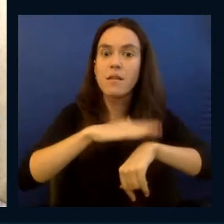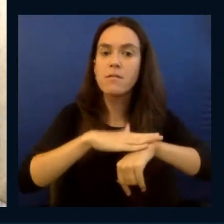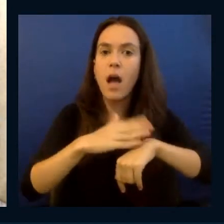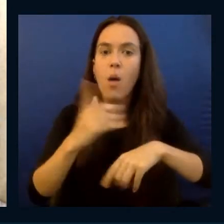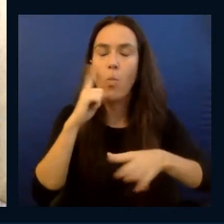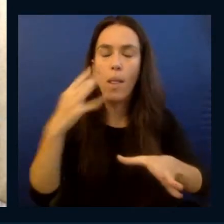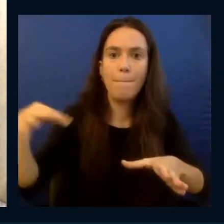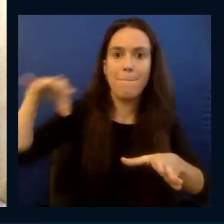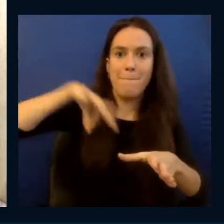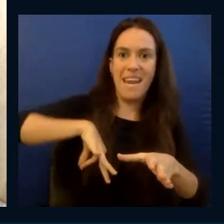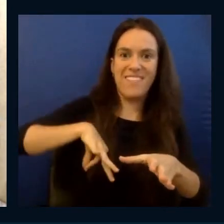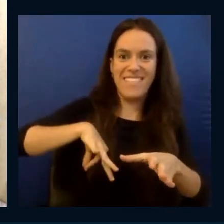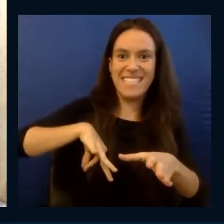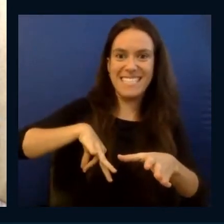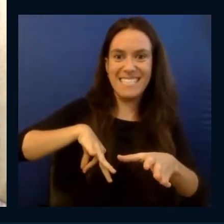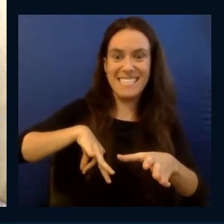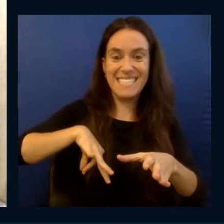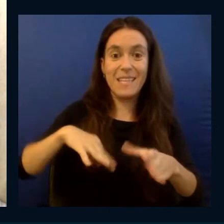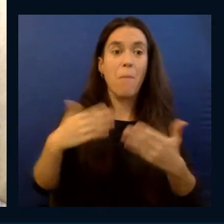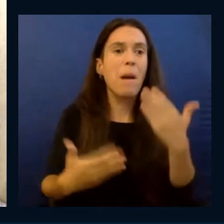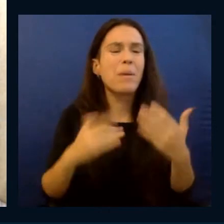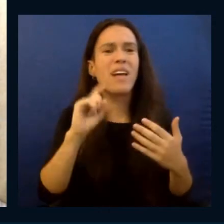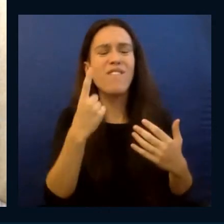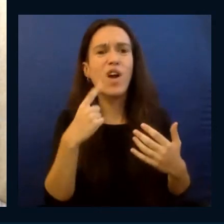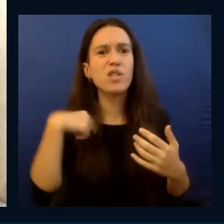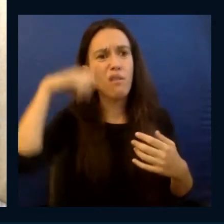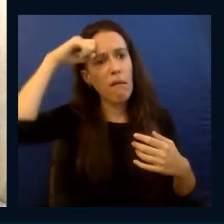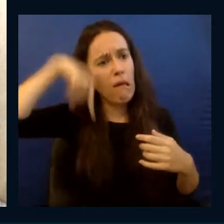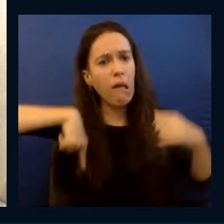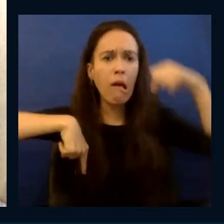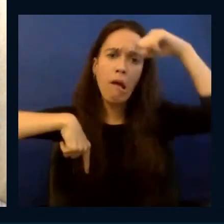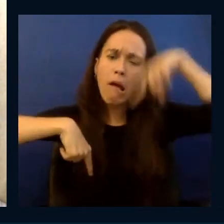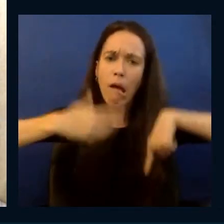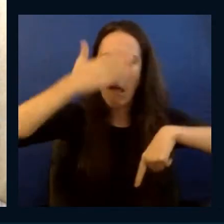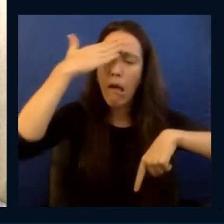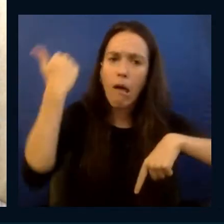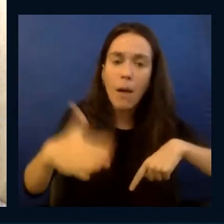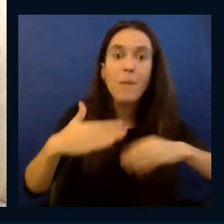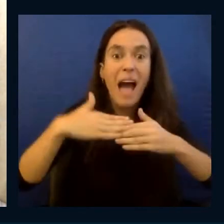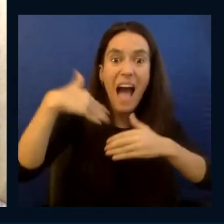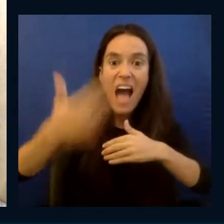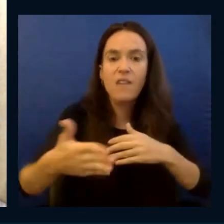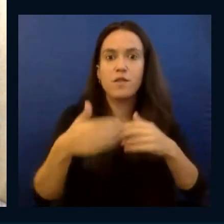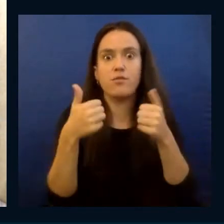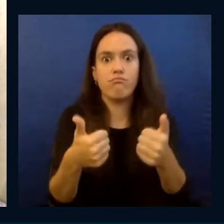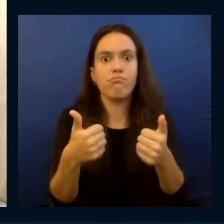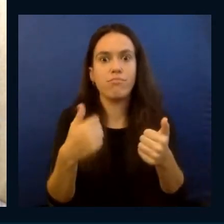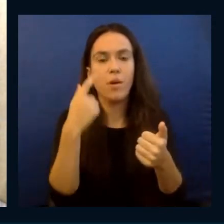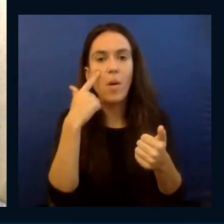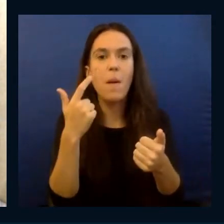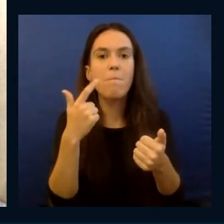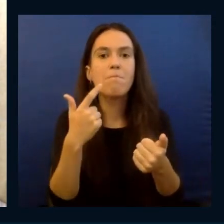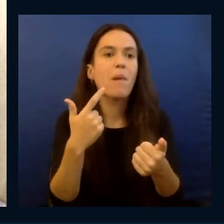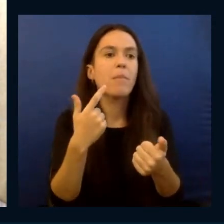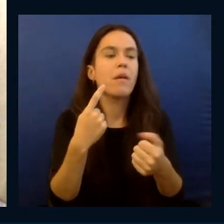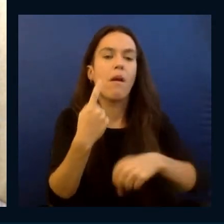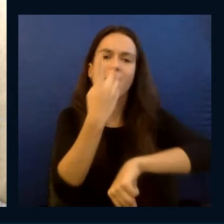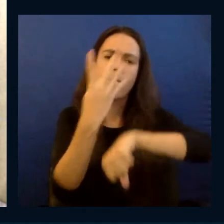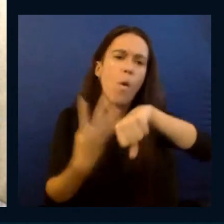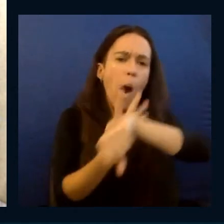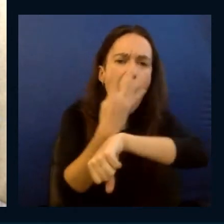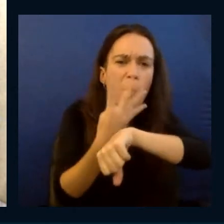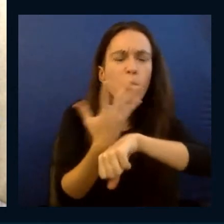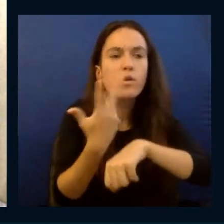hurt the first time. It might hurt the second time, but I've used the example where you deploy and harden a server, and it might take 4 hours or 3